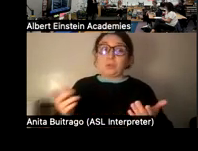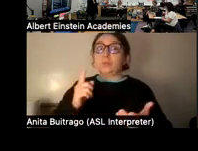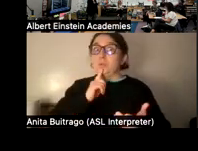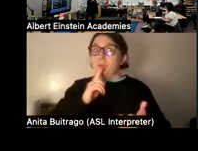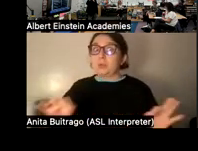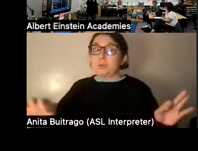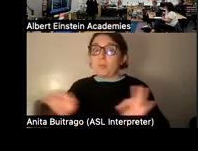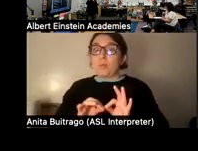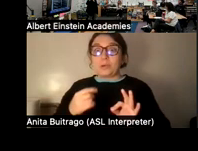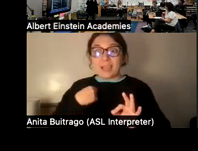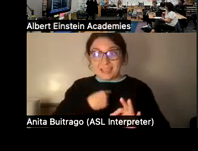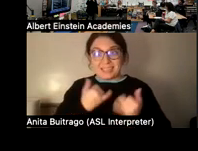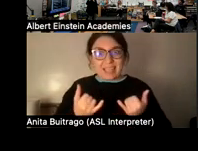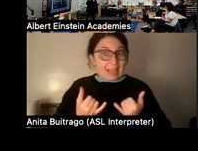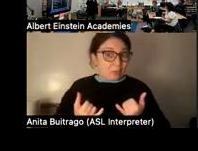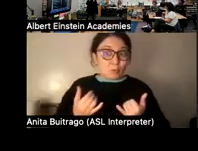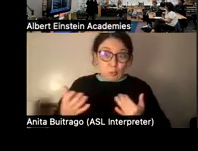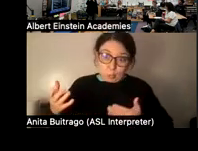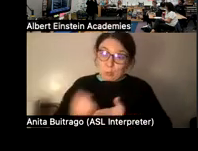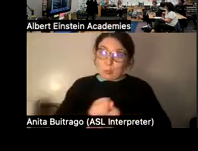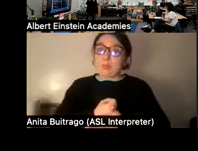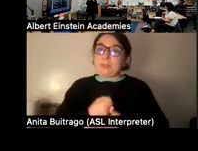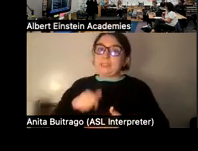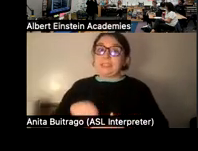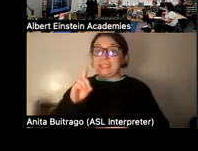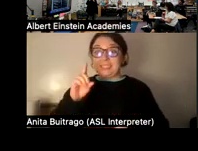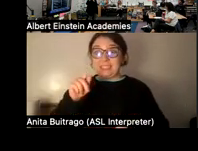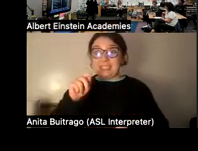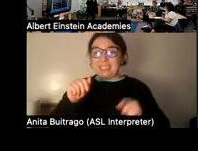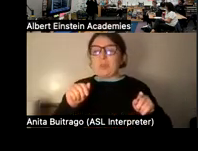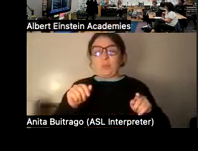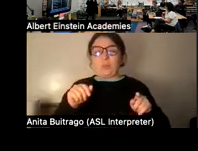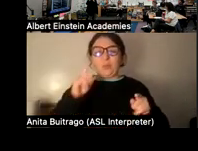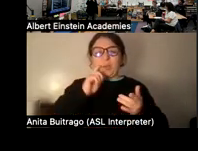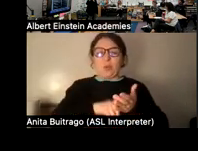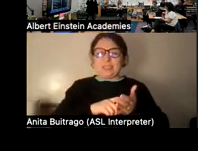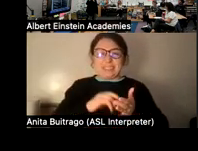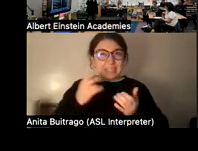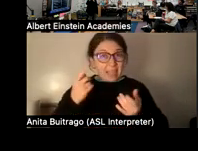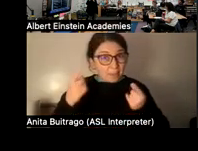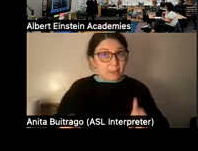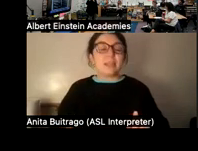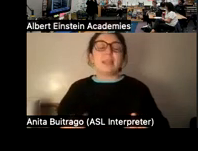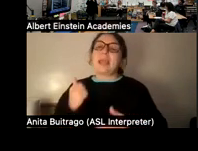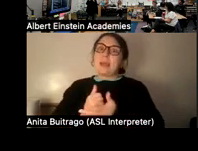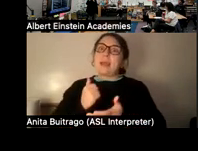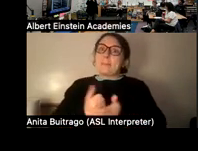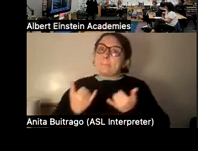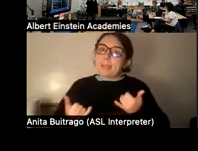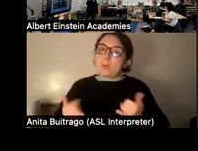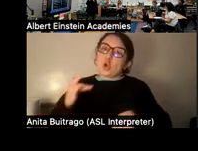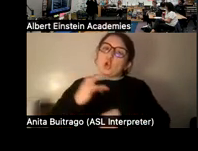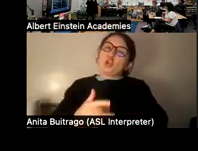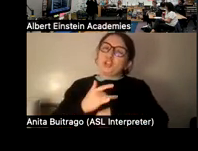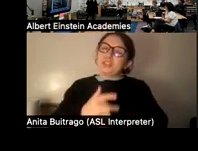that we take this data, that we notice what's happening, that we can get kids help when they need it early on, because we